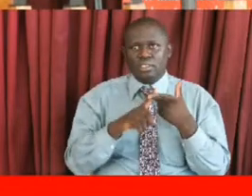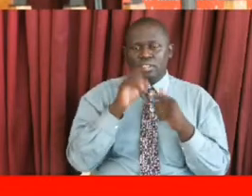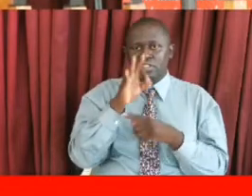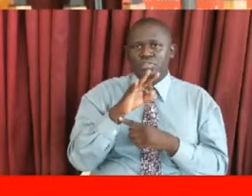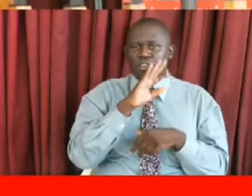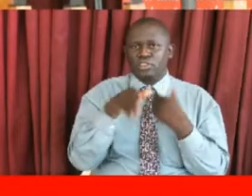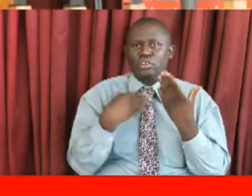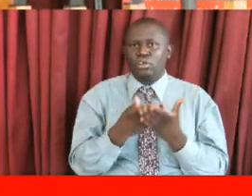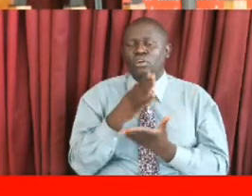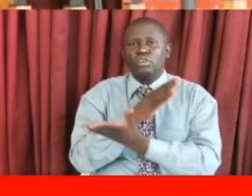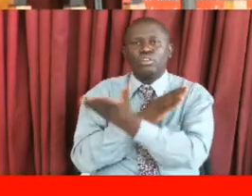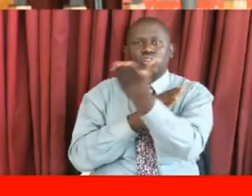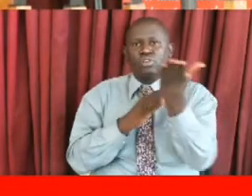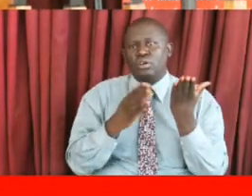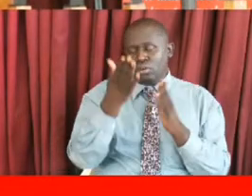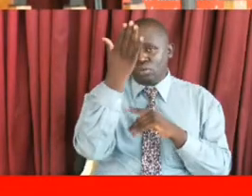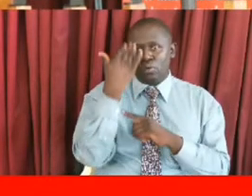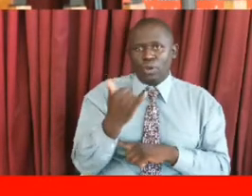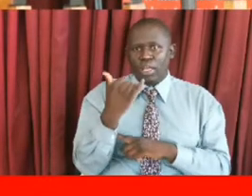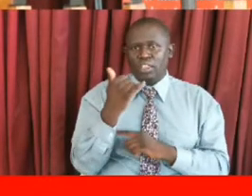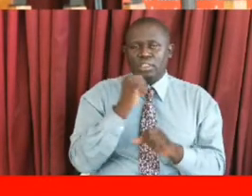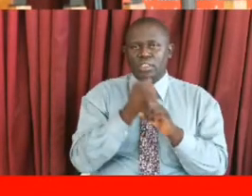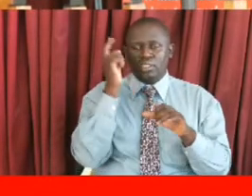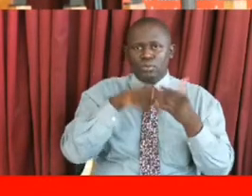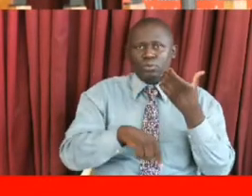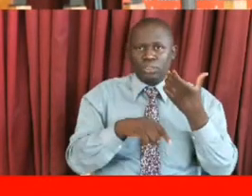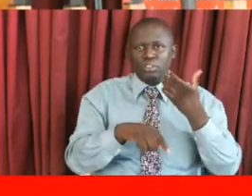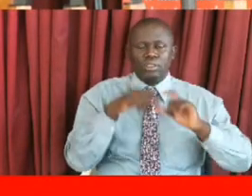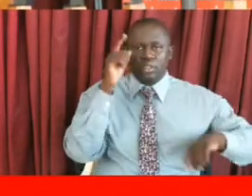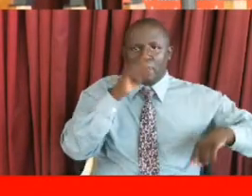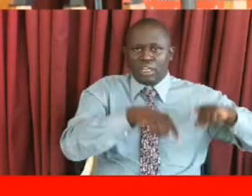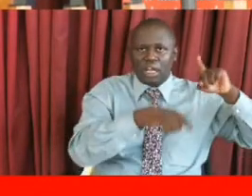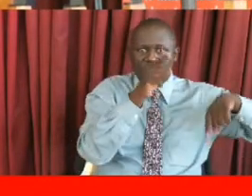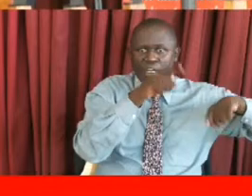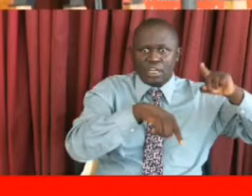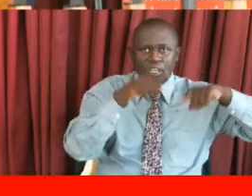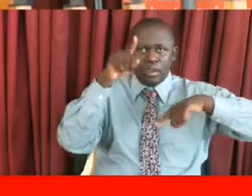present why did he run up and down the Garden of